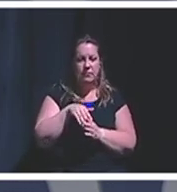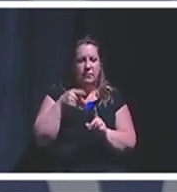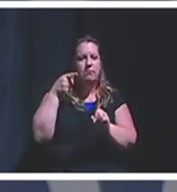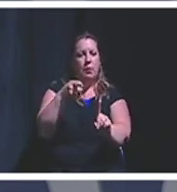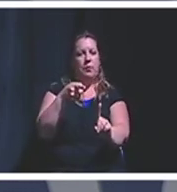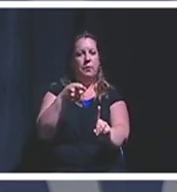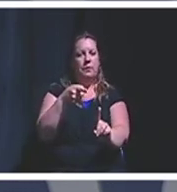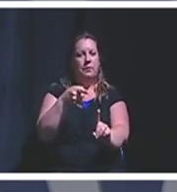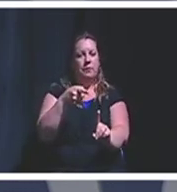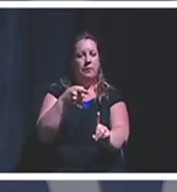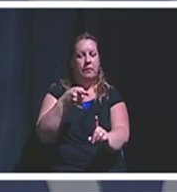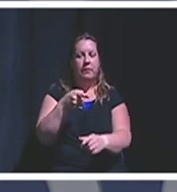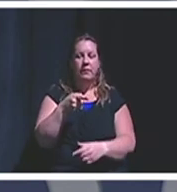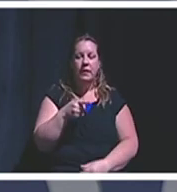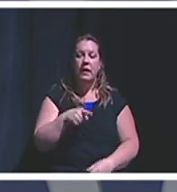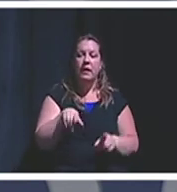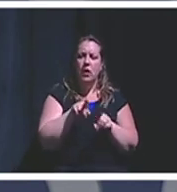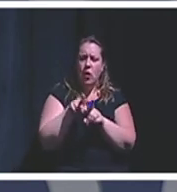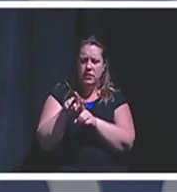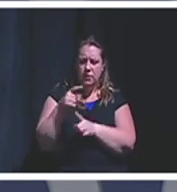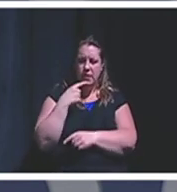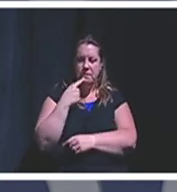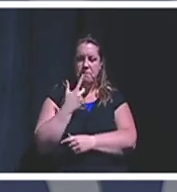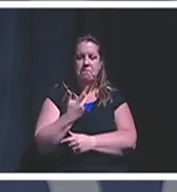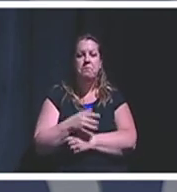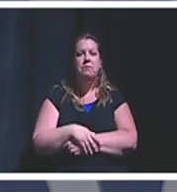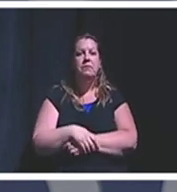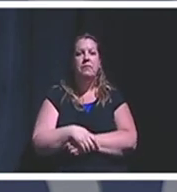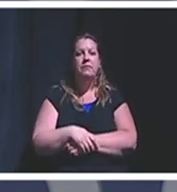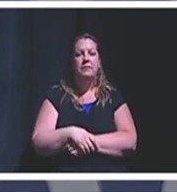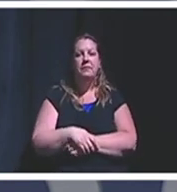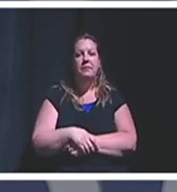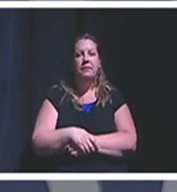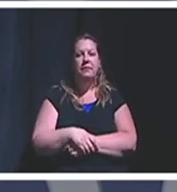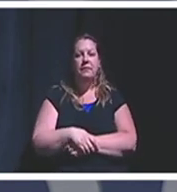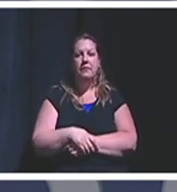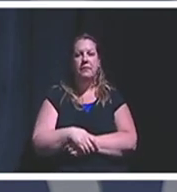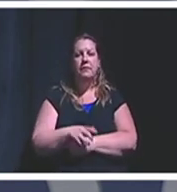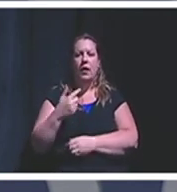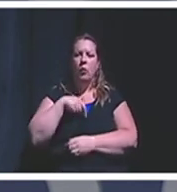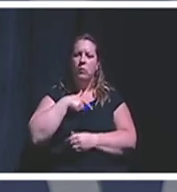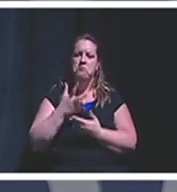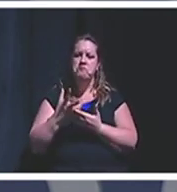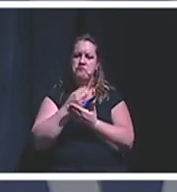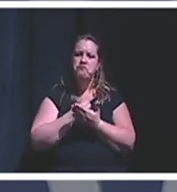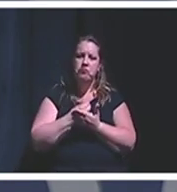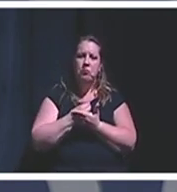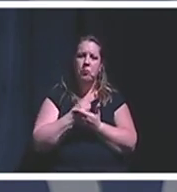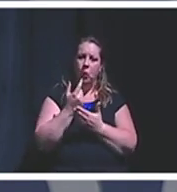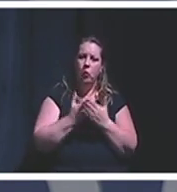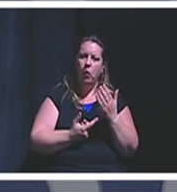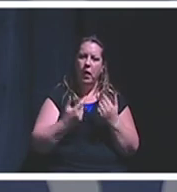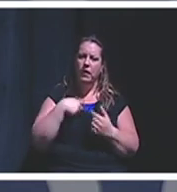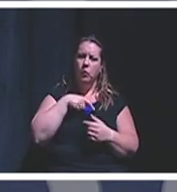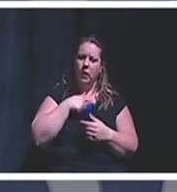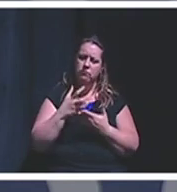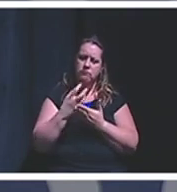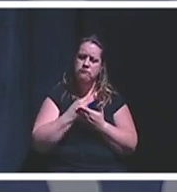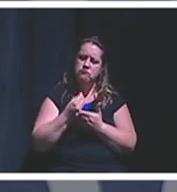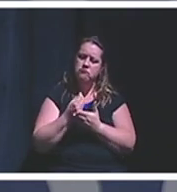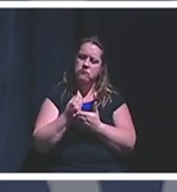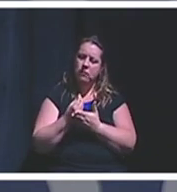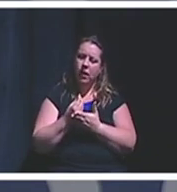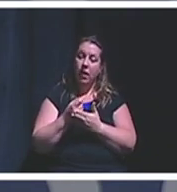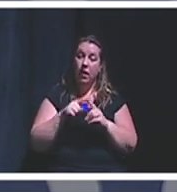Winston Churchill also once said, "We make a living by what we get, but we make a life by what